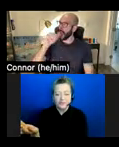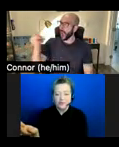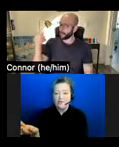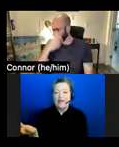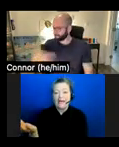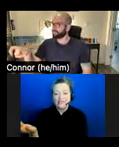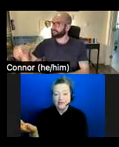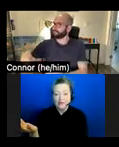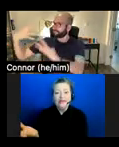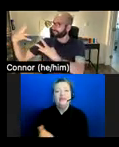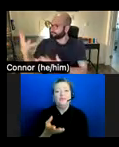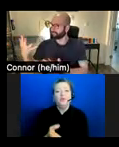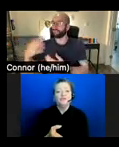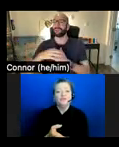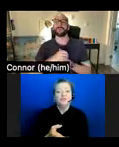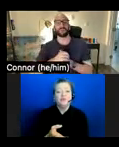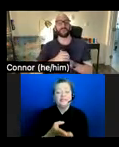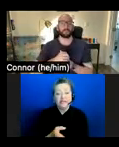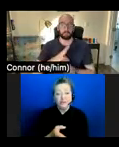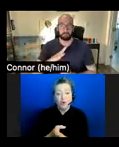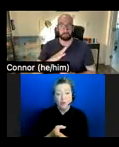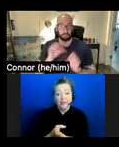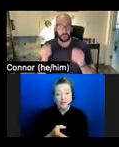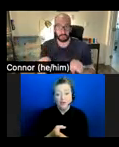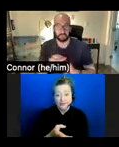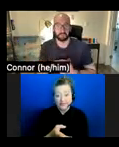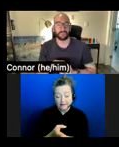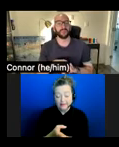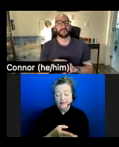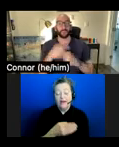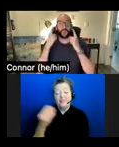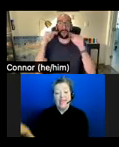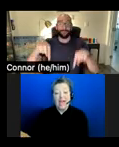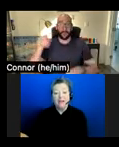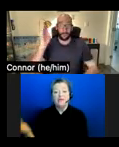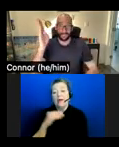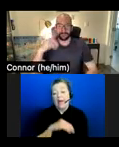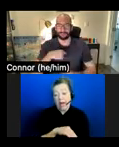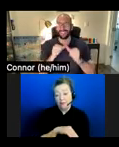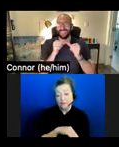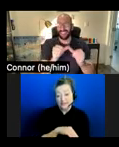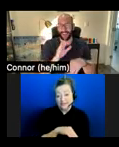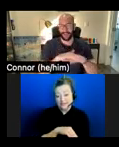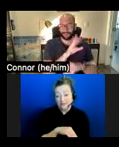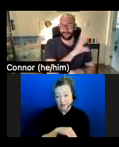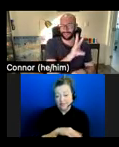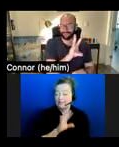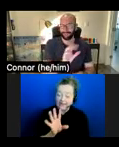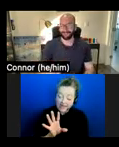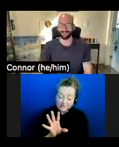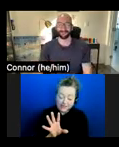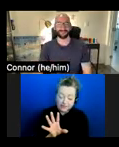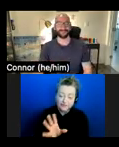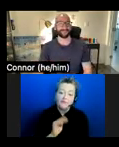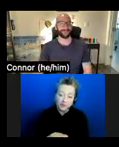computer is going to do, it might ask you if you want to continue opening and using the app versus the website. Like